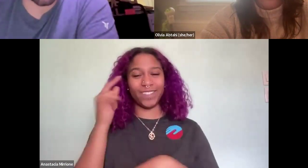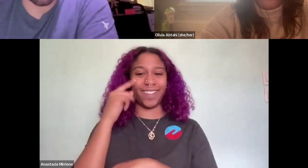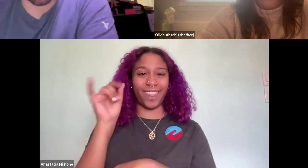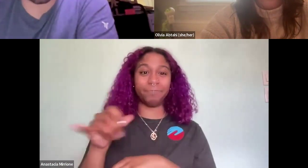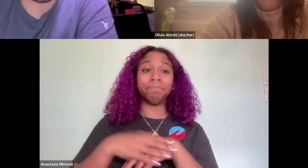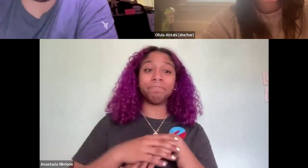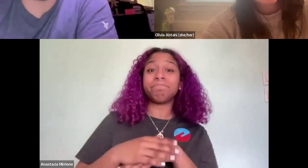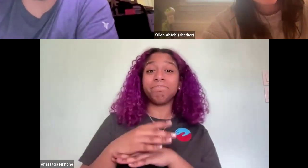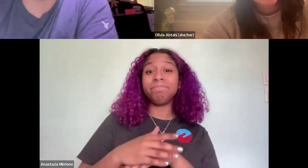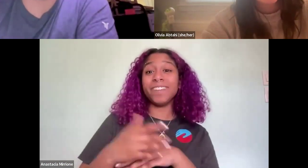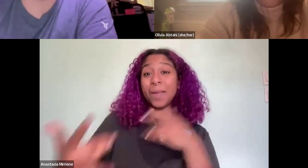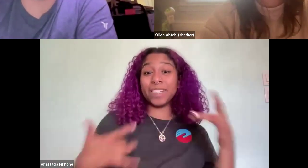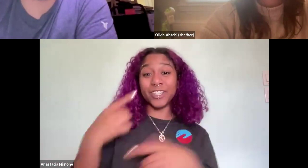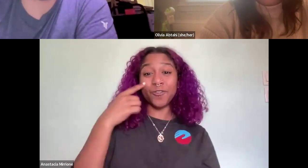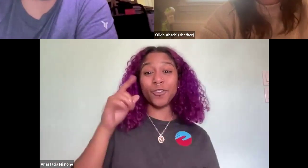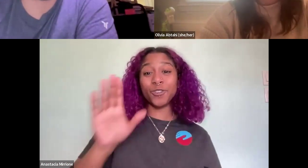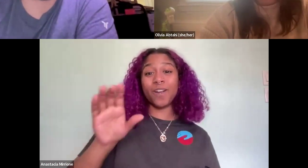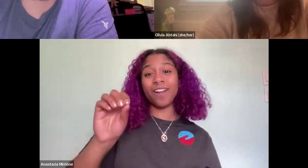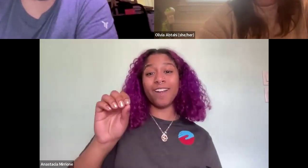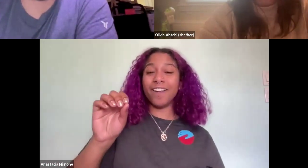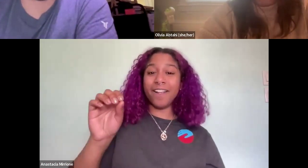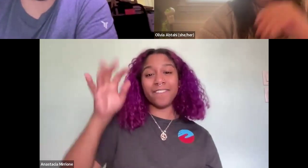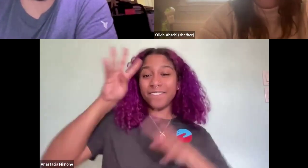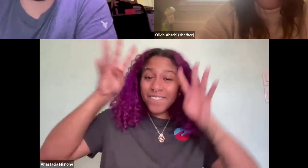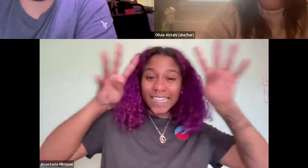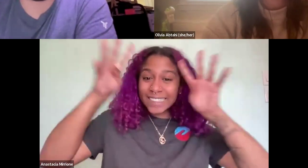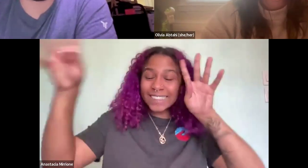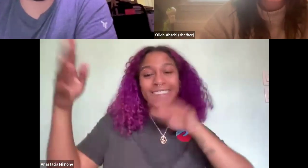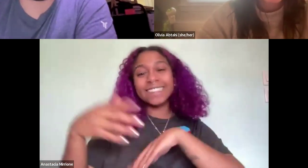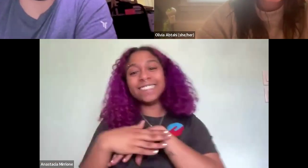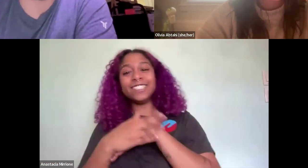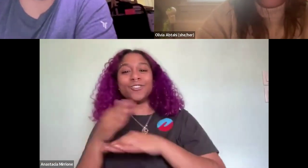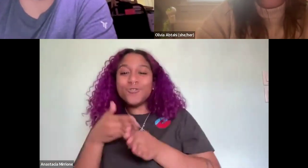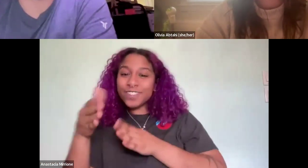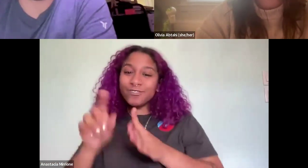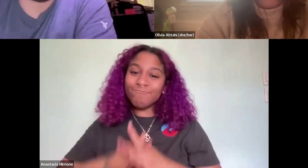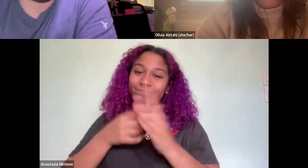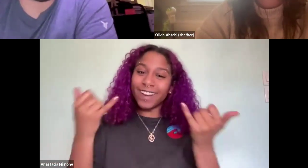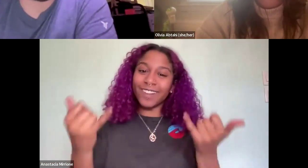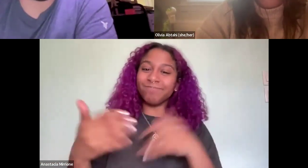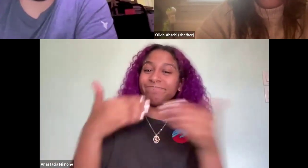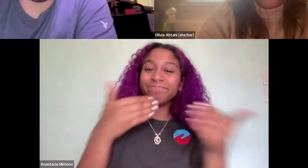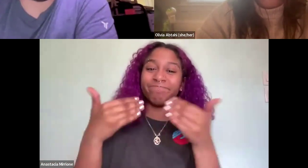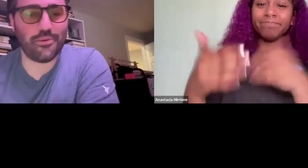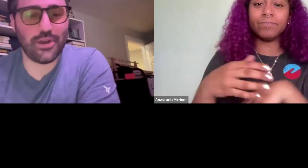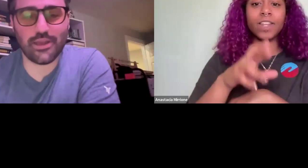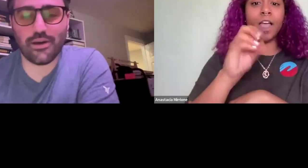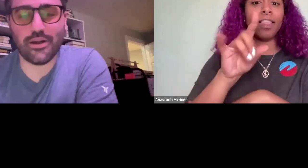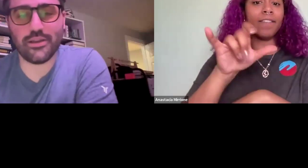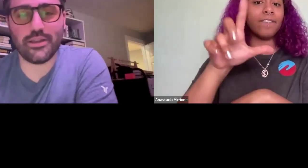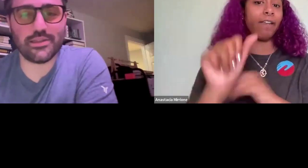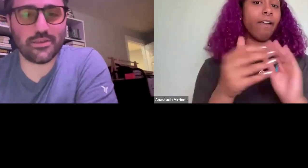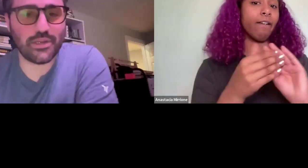fantasy career now beginning. Thank you, Ronnie. Thanks, everyone. All right, take care. And I will now